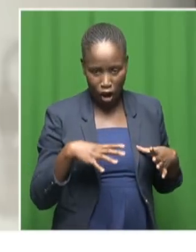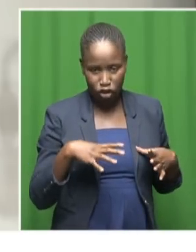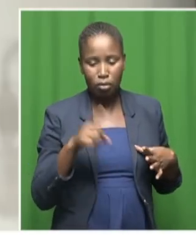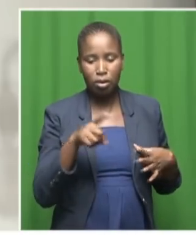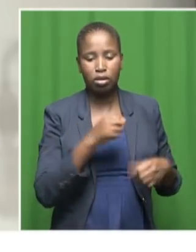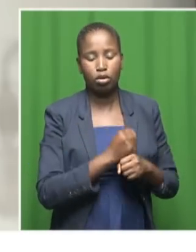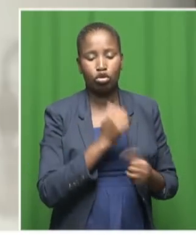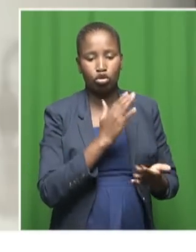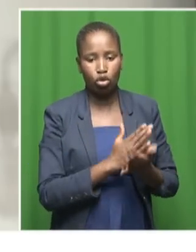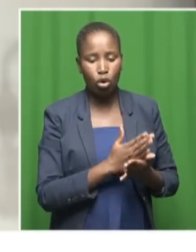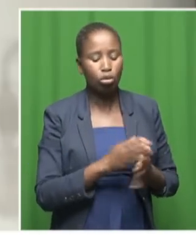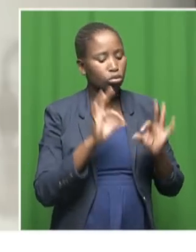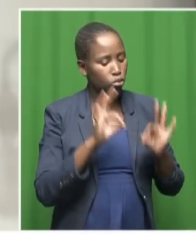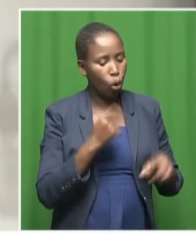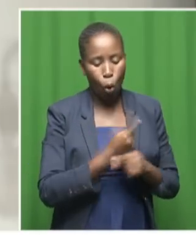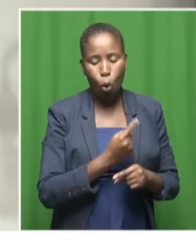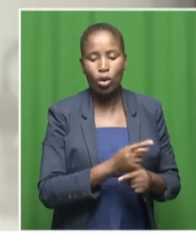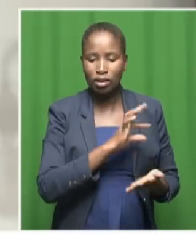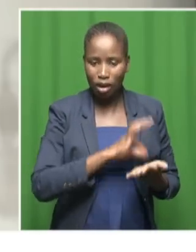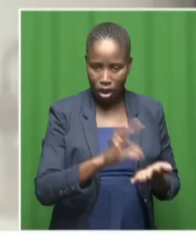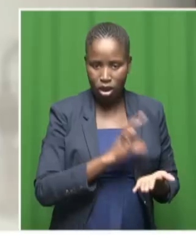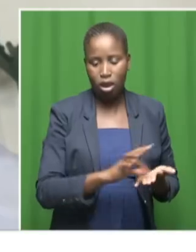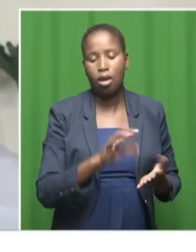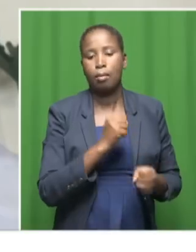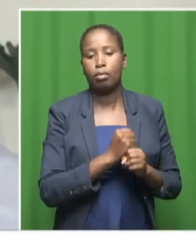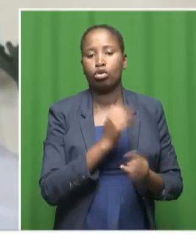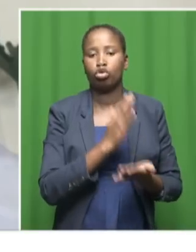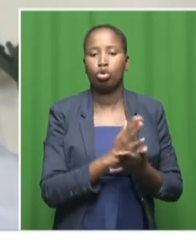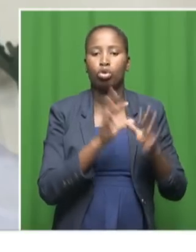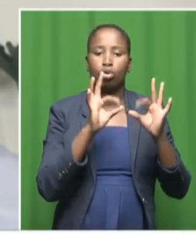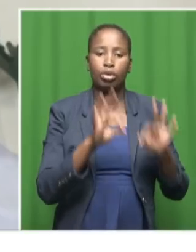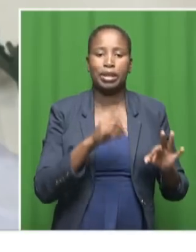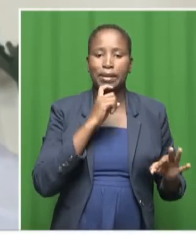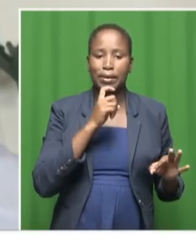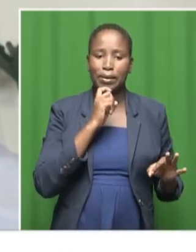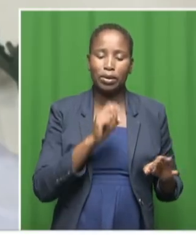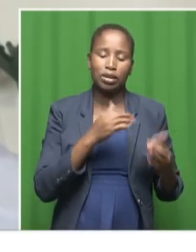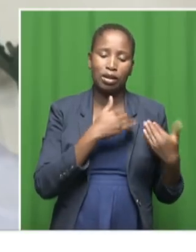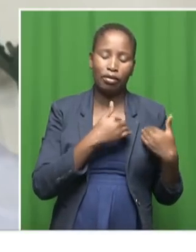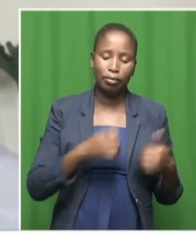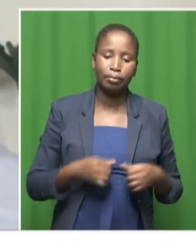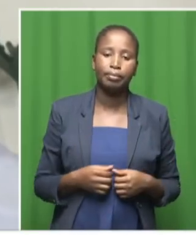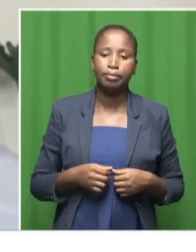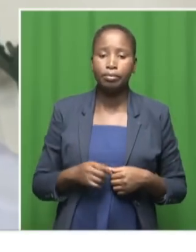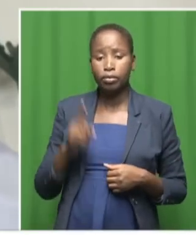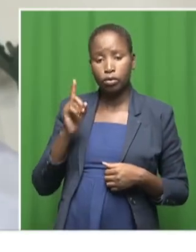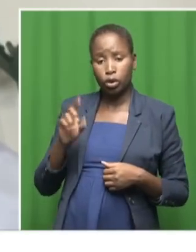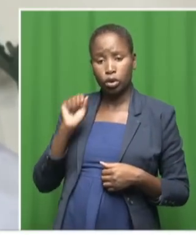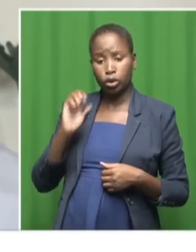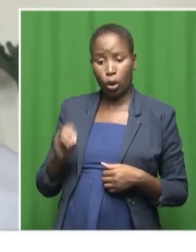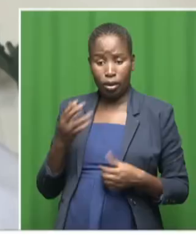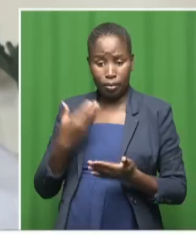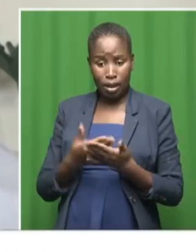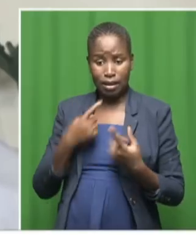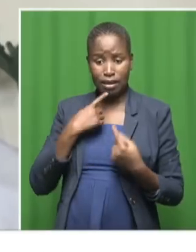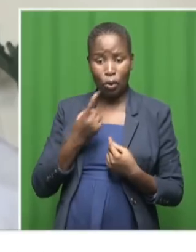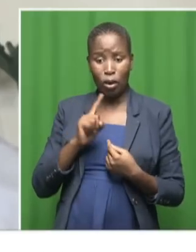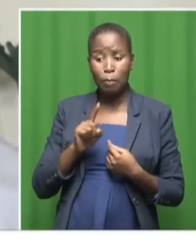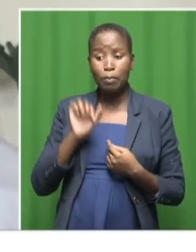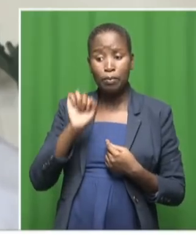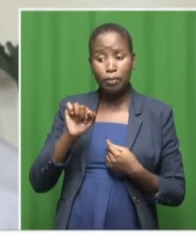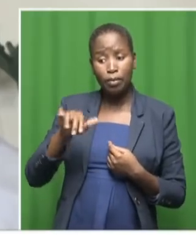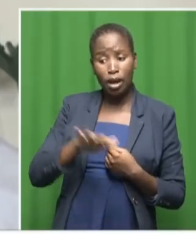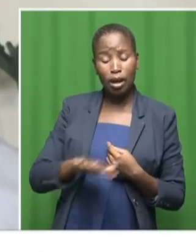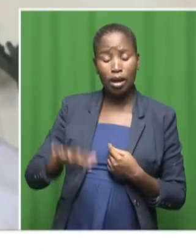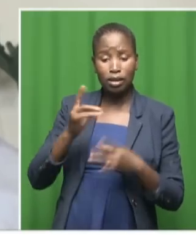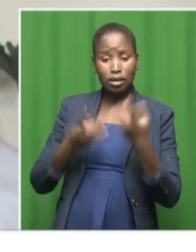well maintained and free for use. Am I correct to opine that the closures actually highlight, the challenges the city has